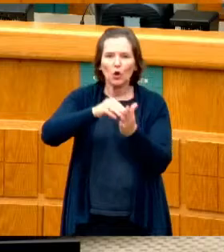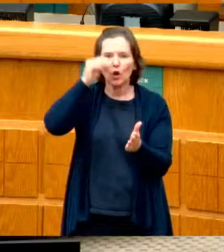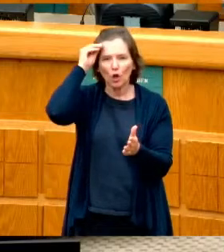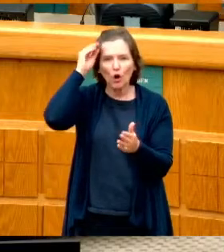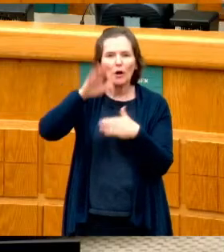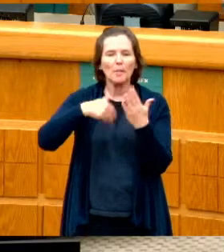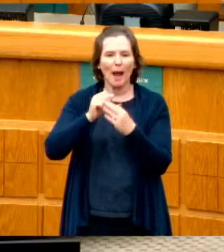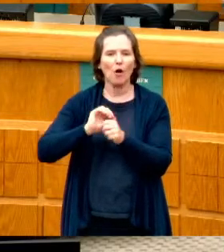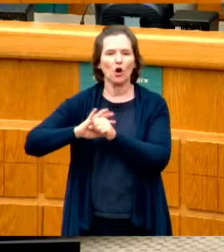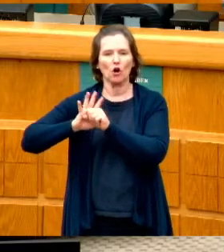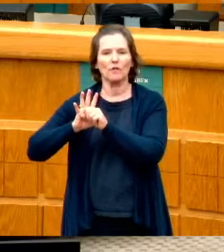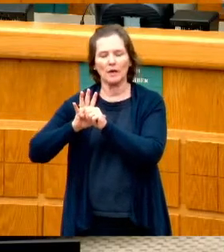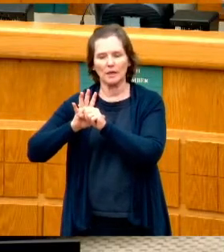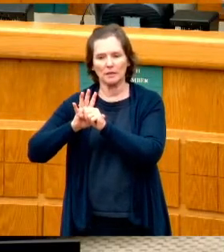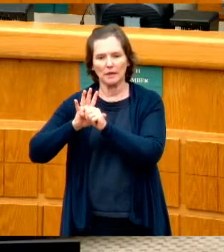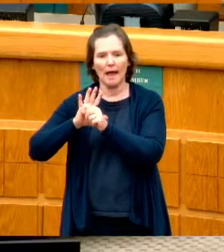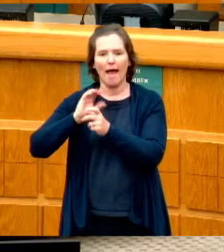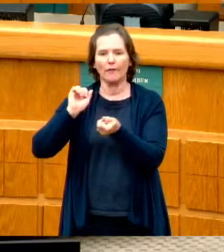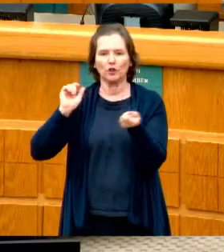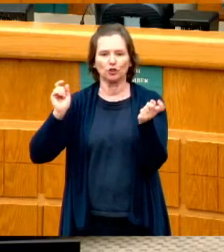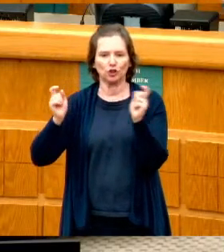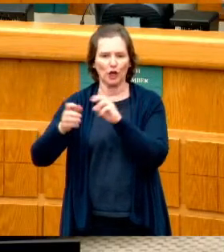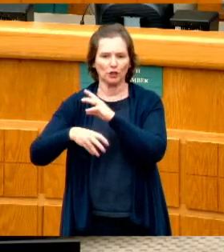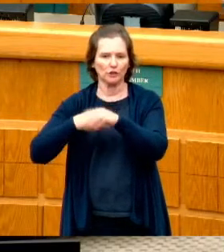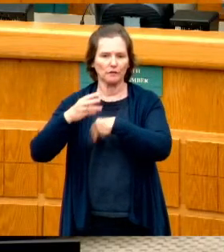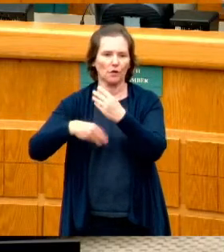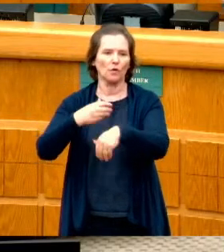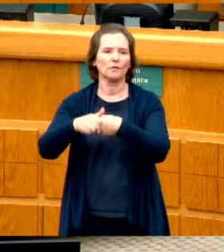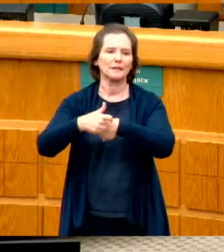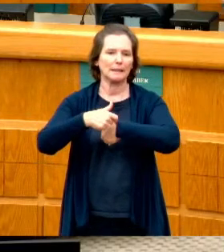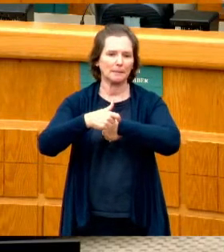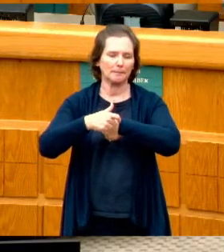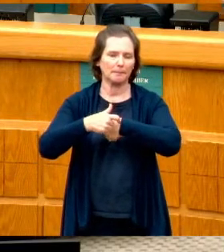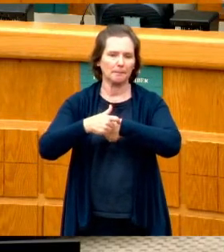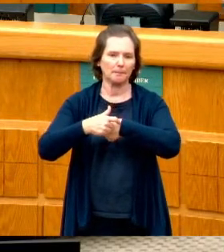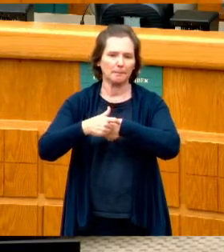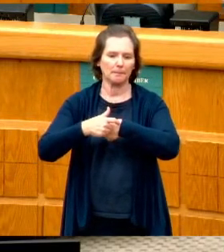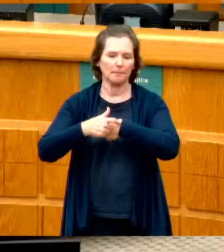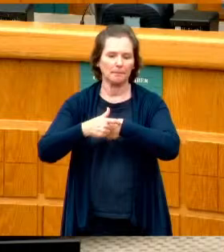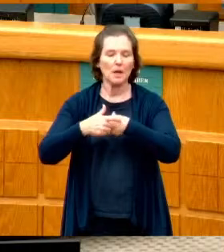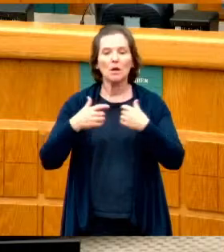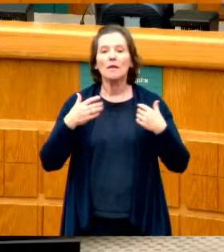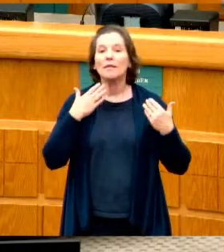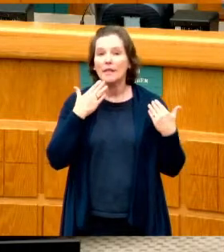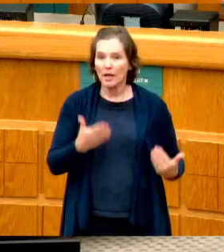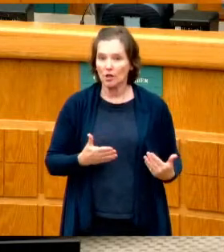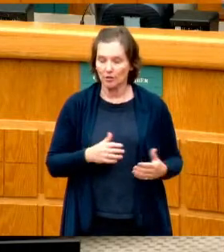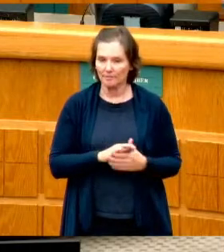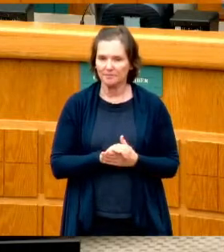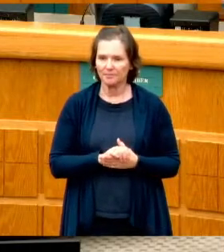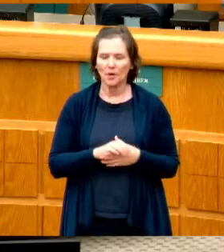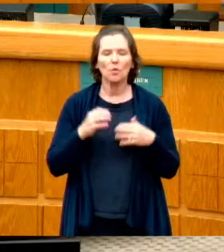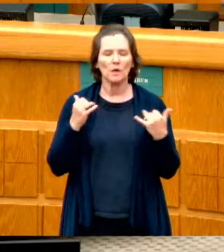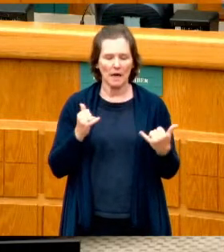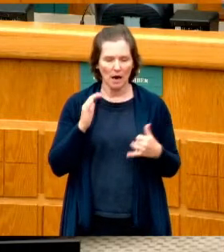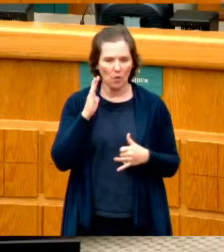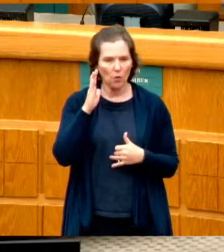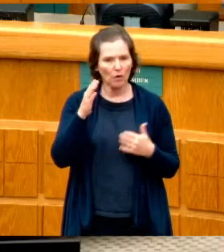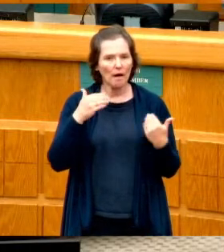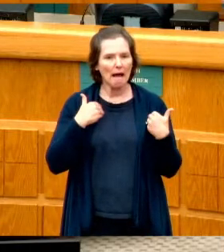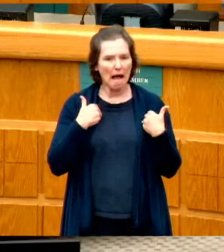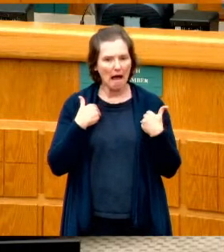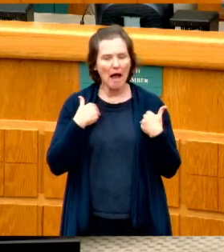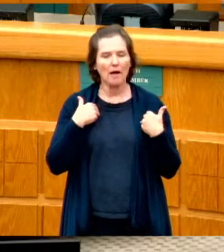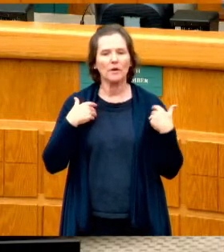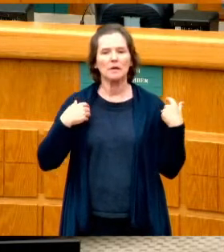36.498 pacientes se han recuperado por completo, 75 continúan en el hospital, 26 están en la unidad de cuidados intensivos, 1.042